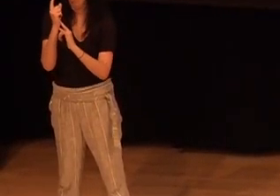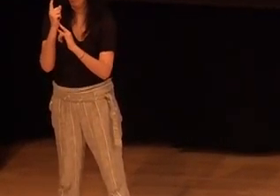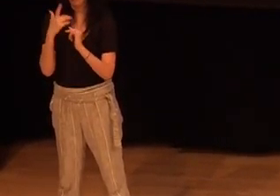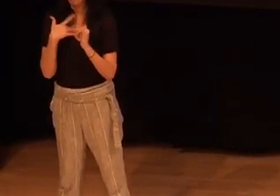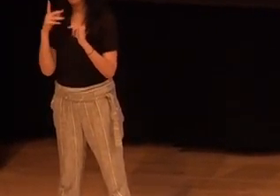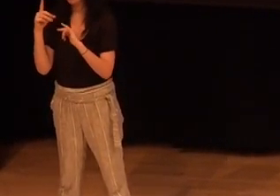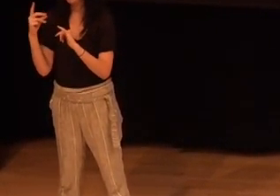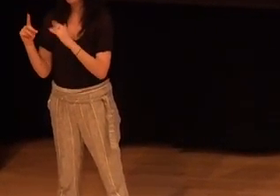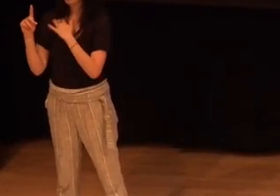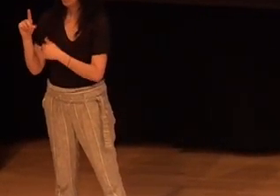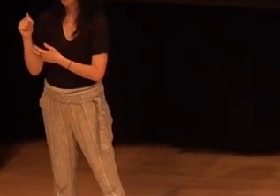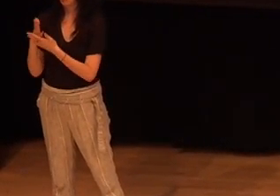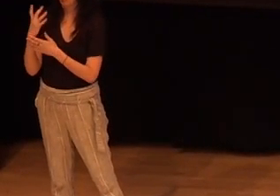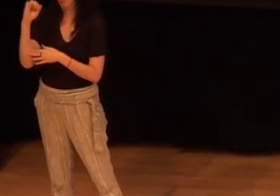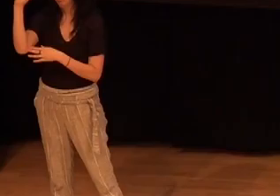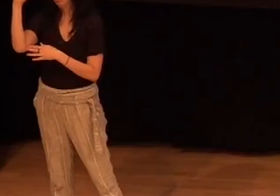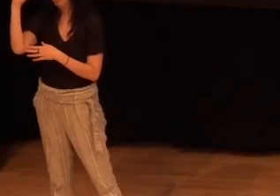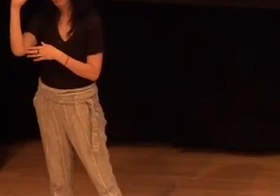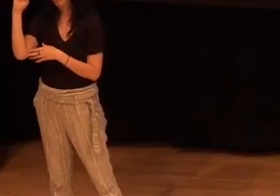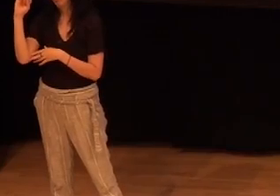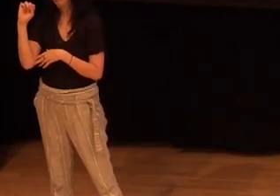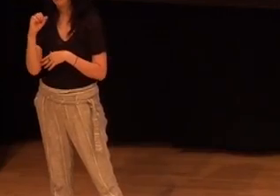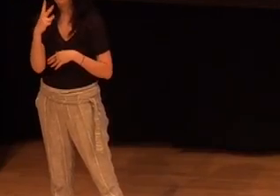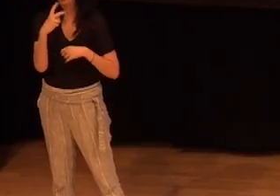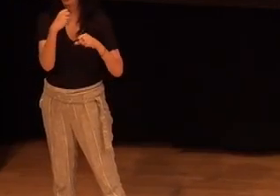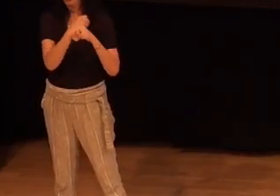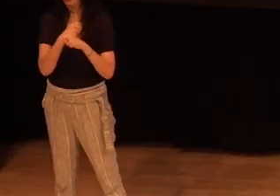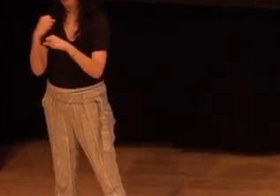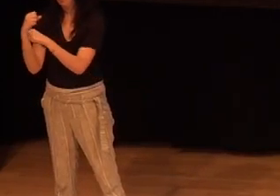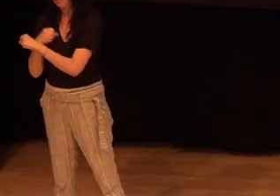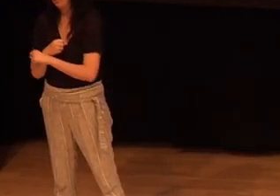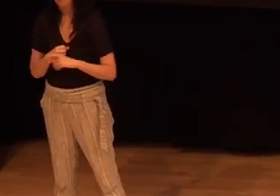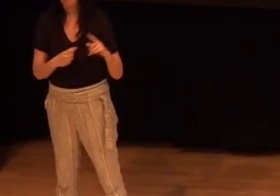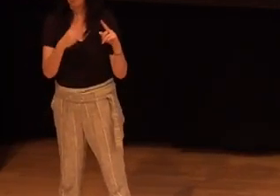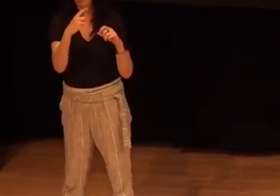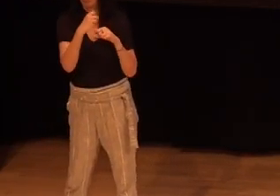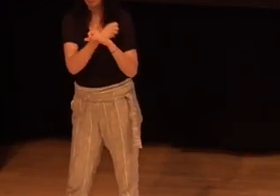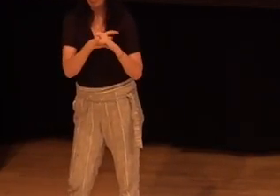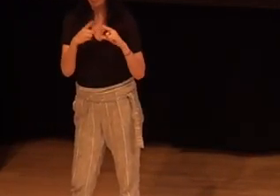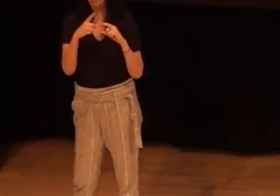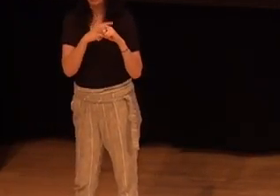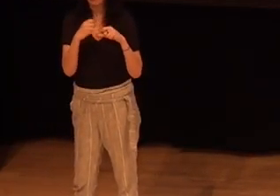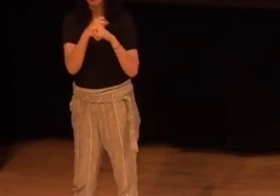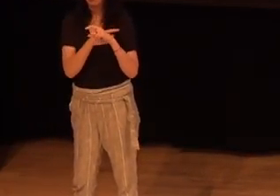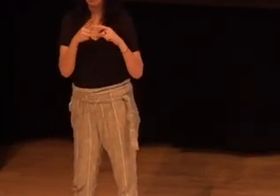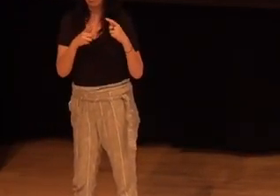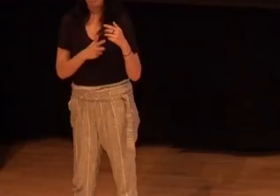rights movement, broadly speaking, has two fights to wage. One is the fight against